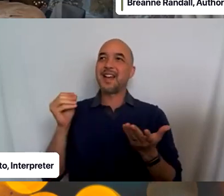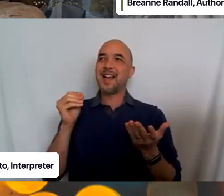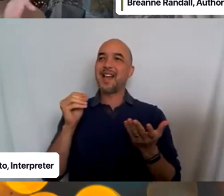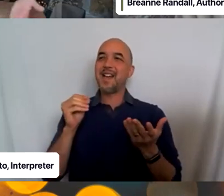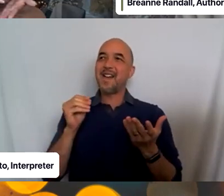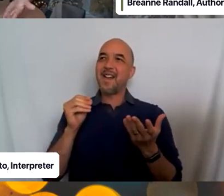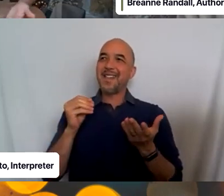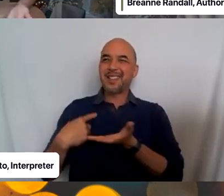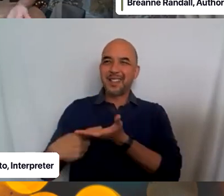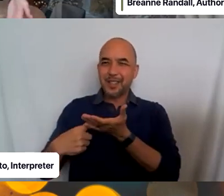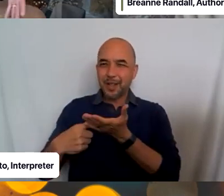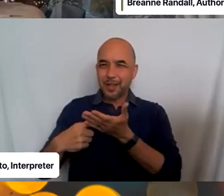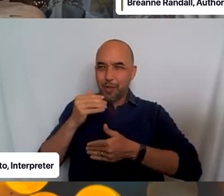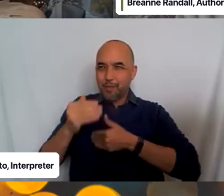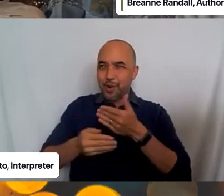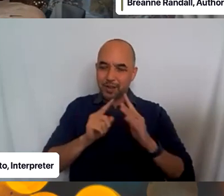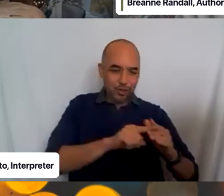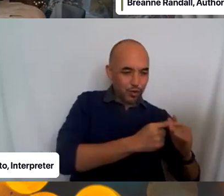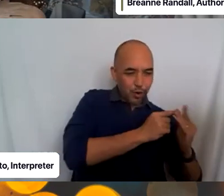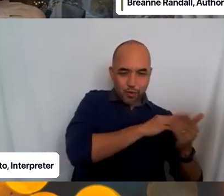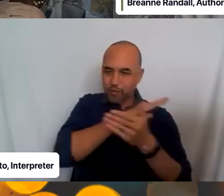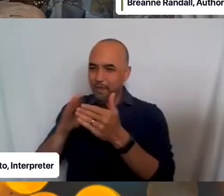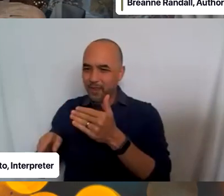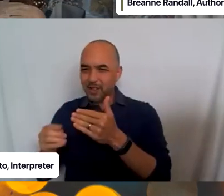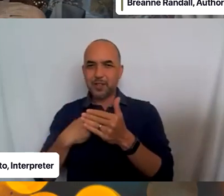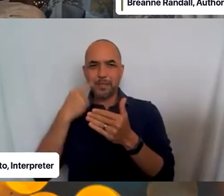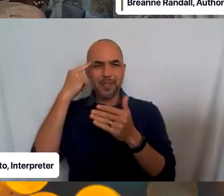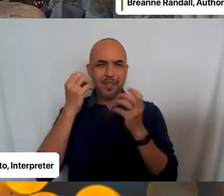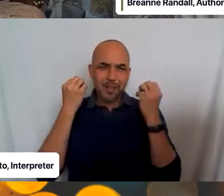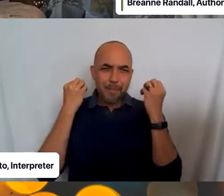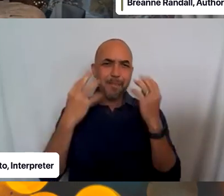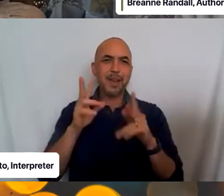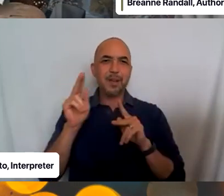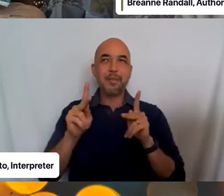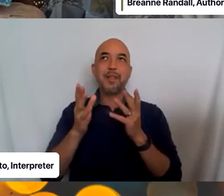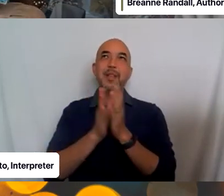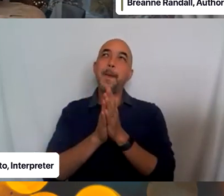the process from start to finish. I mean, I think a lot of people, it's